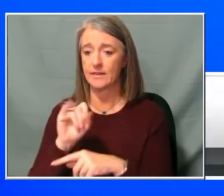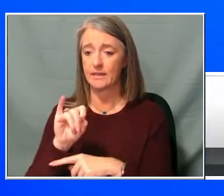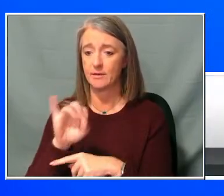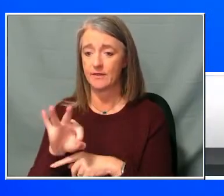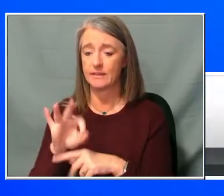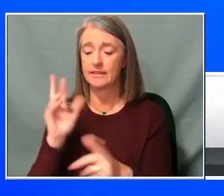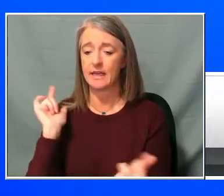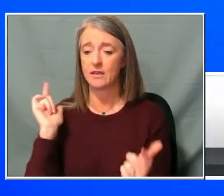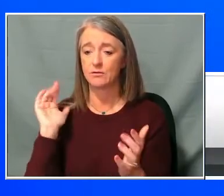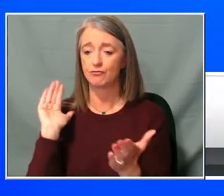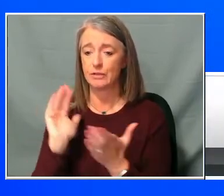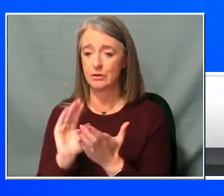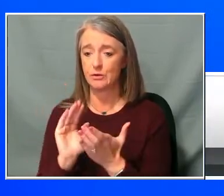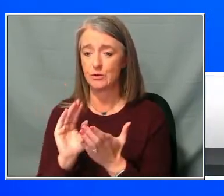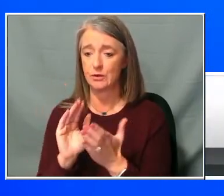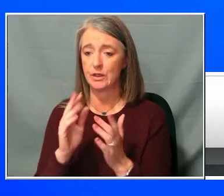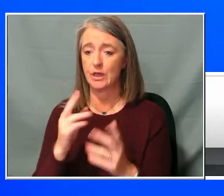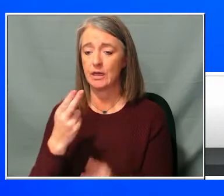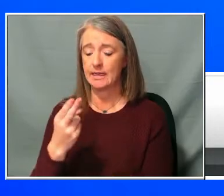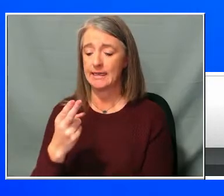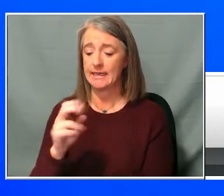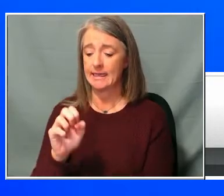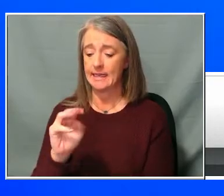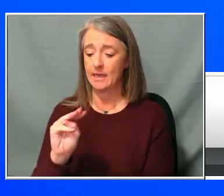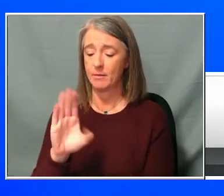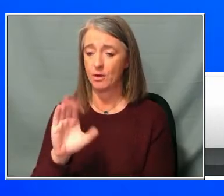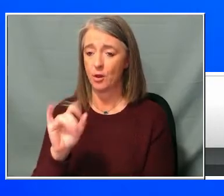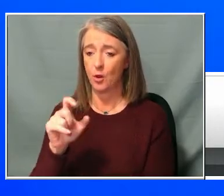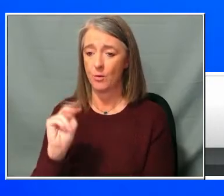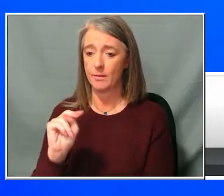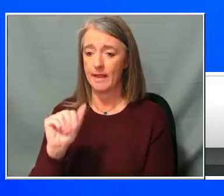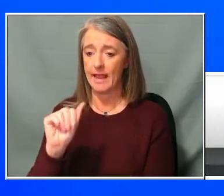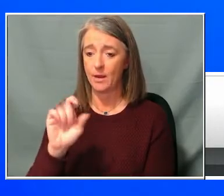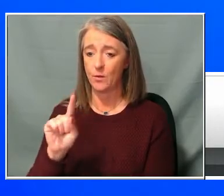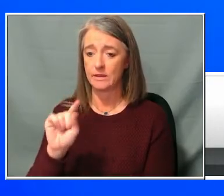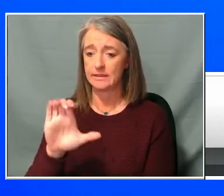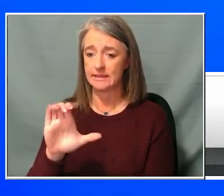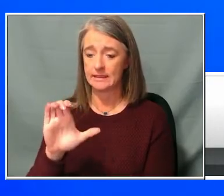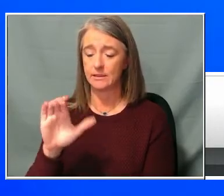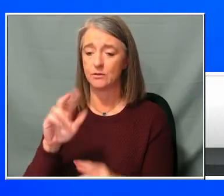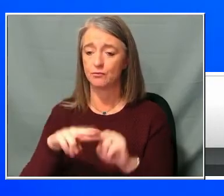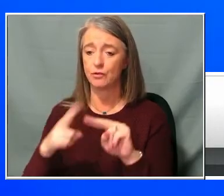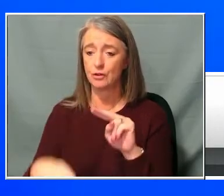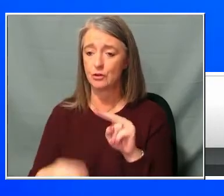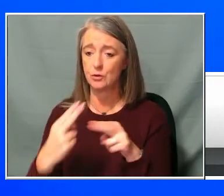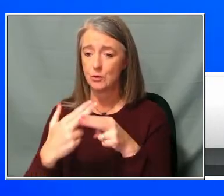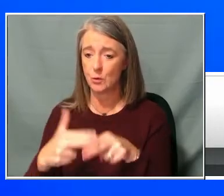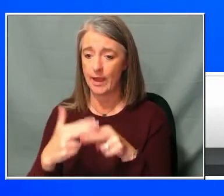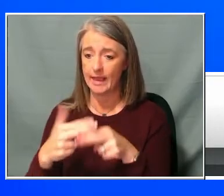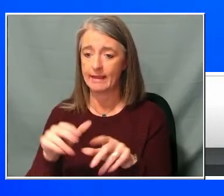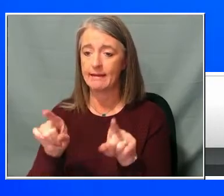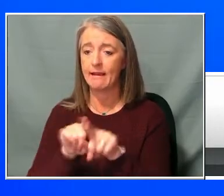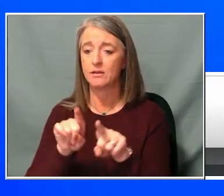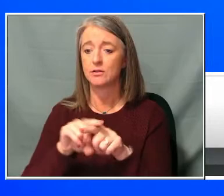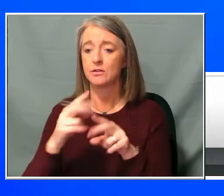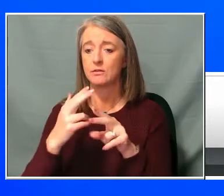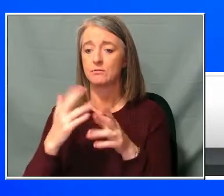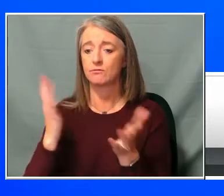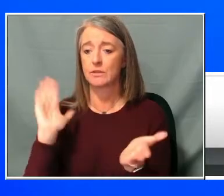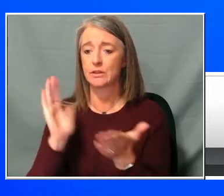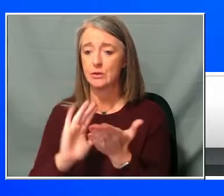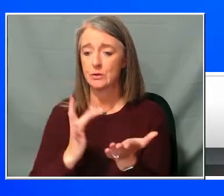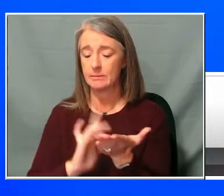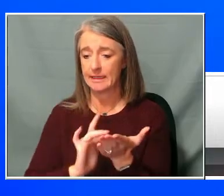reduce hemoglobin A1C. It can help people reduce their weight, and it can help people reduce the amount of medications that they're